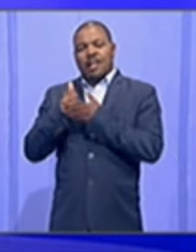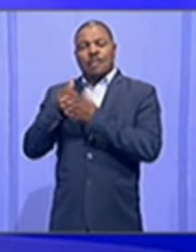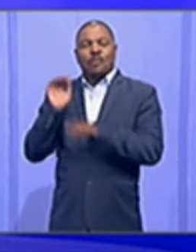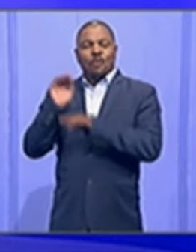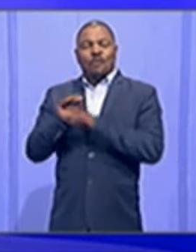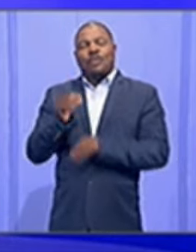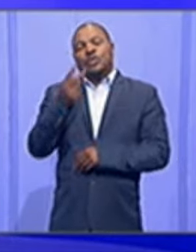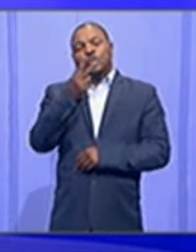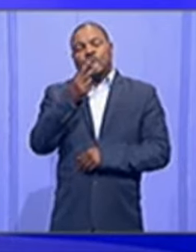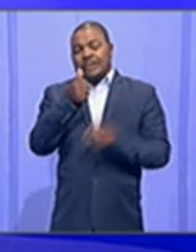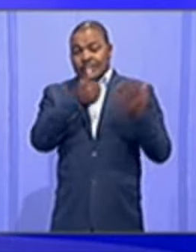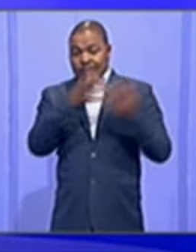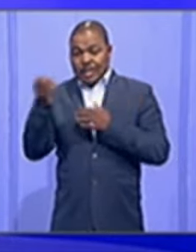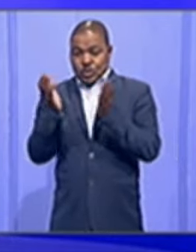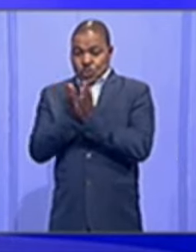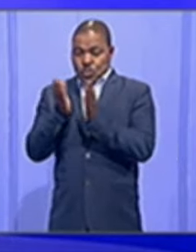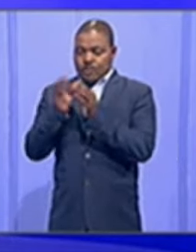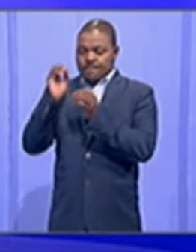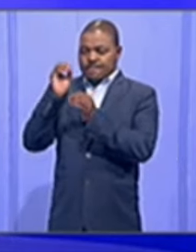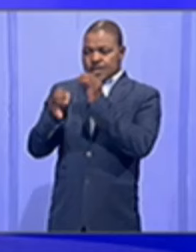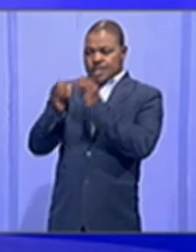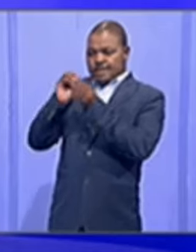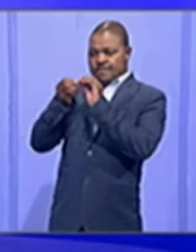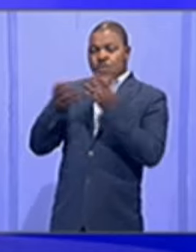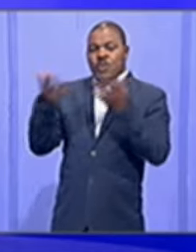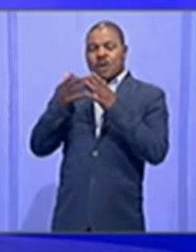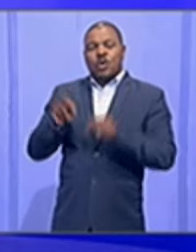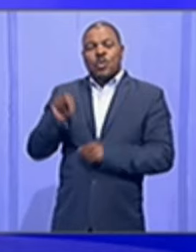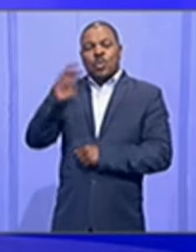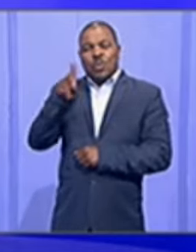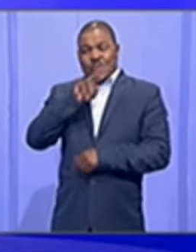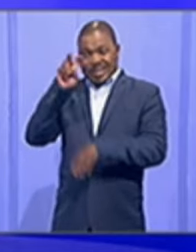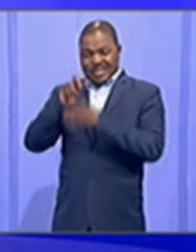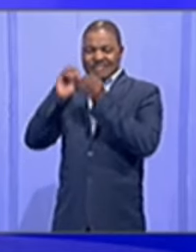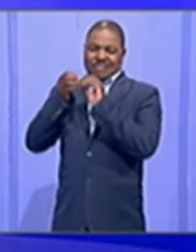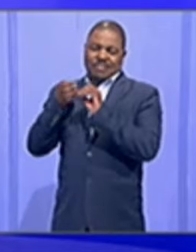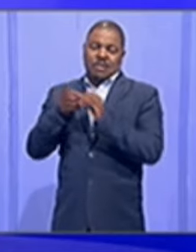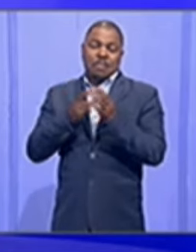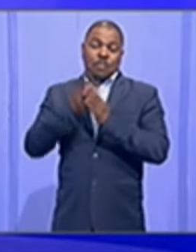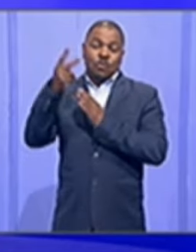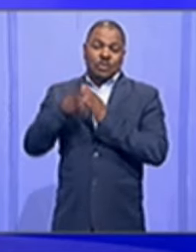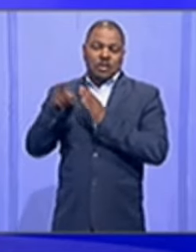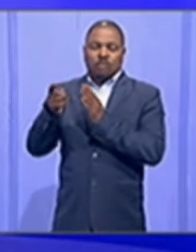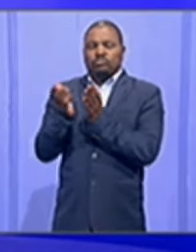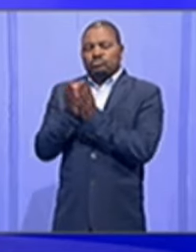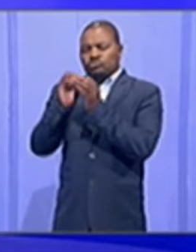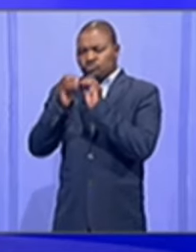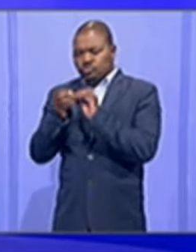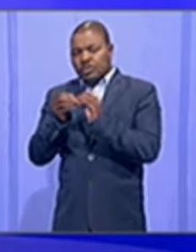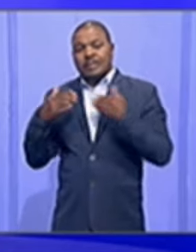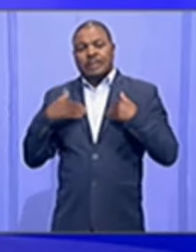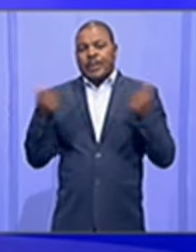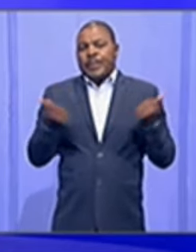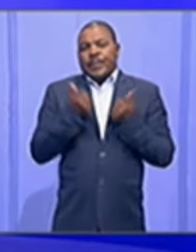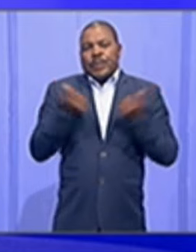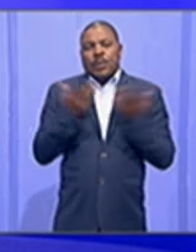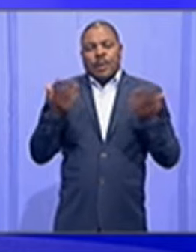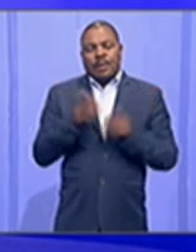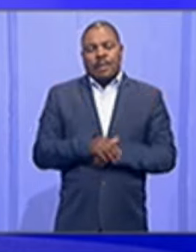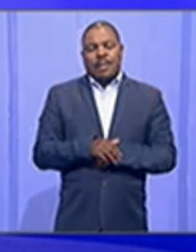tlhokago go mpsafatswa le go lokisiwa ka province ya Northwest. Diprojeke tseo tsa go lokisiwa dikolo di rumilwe ka go dikolo